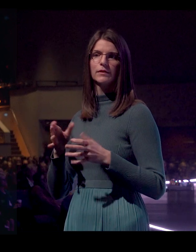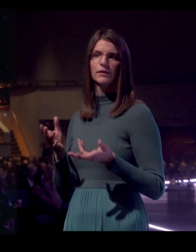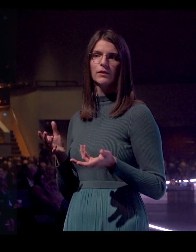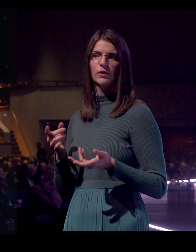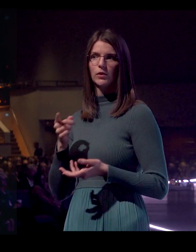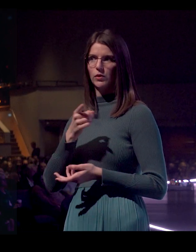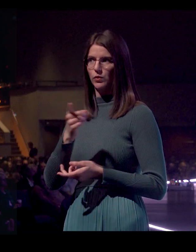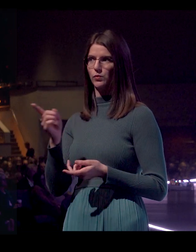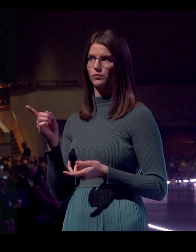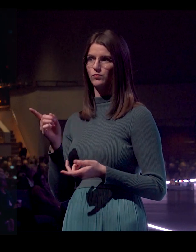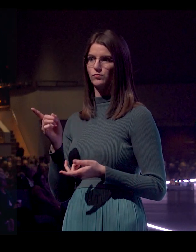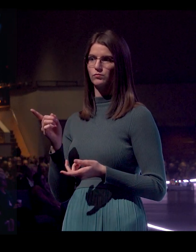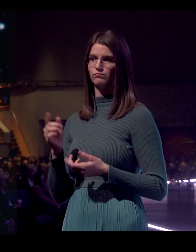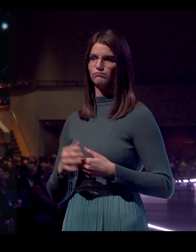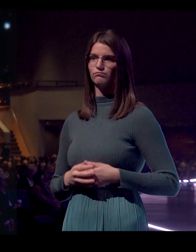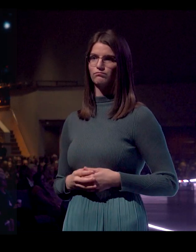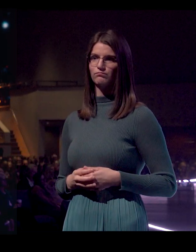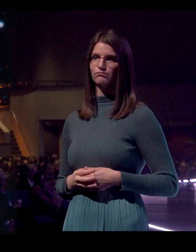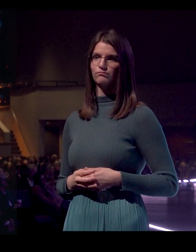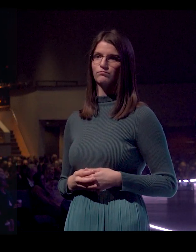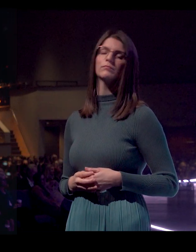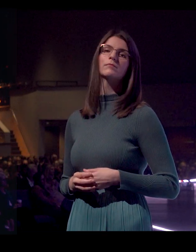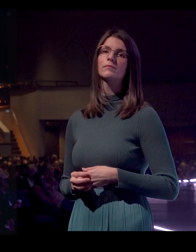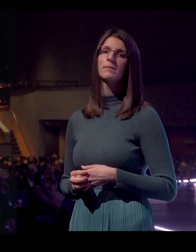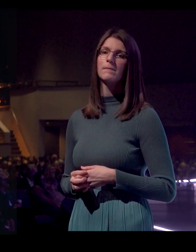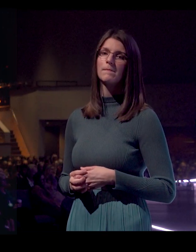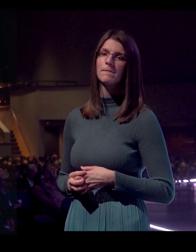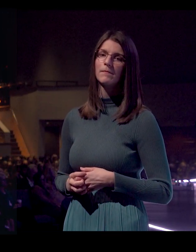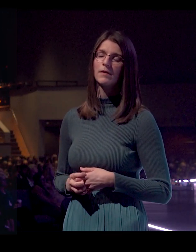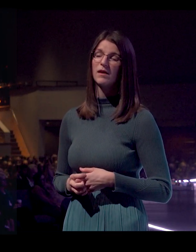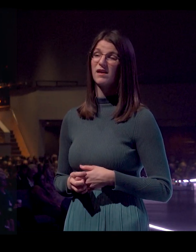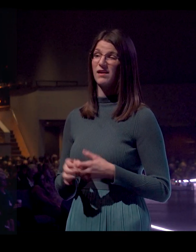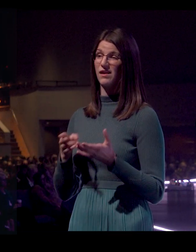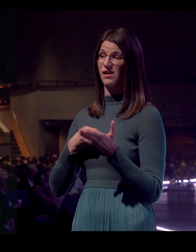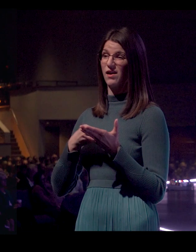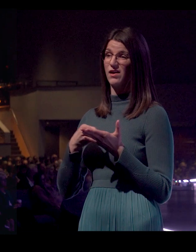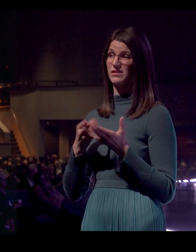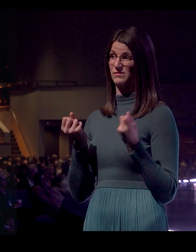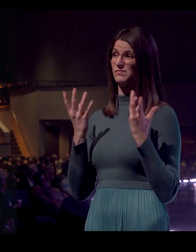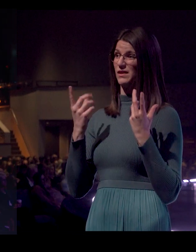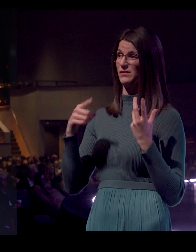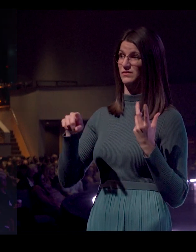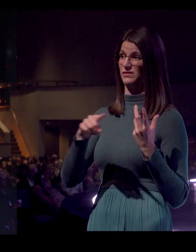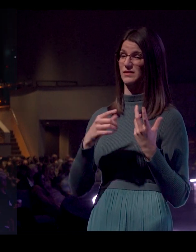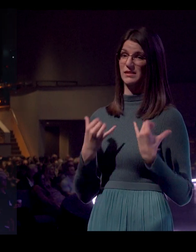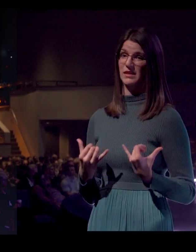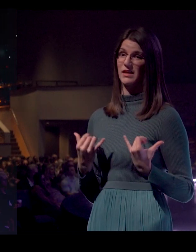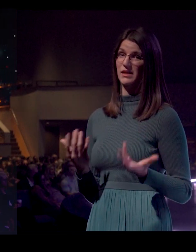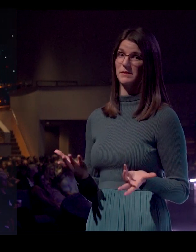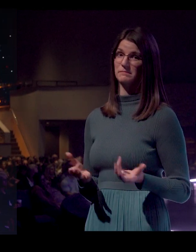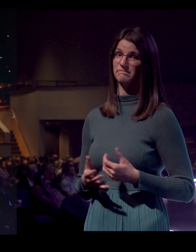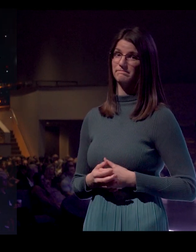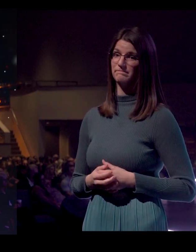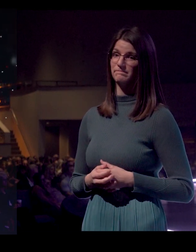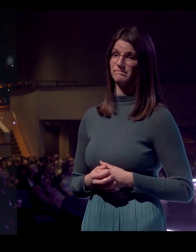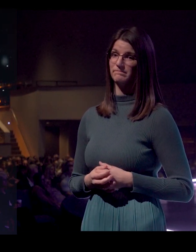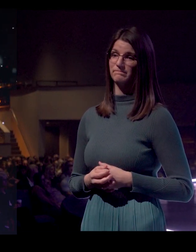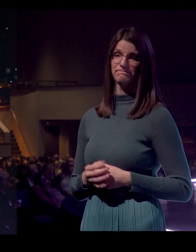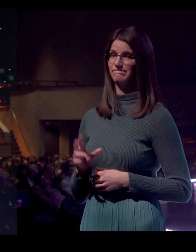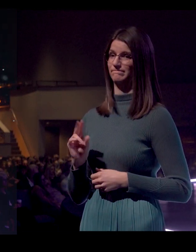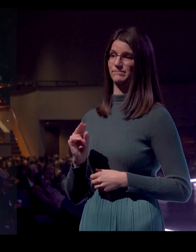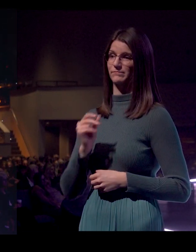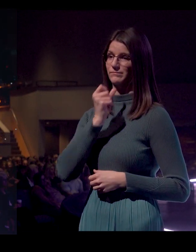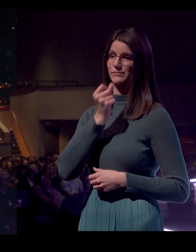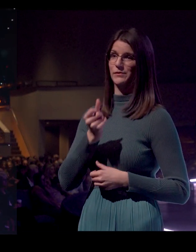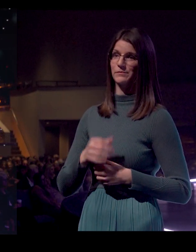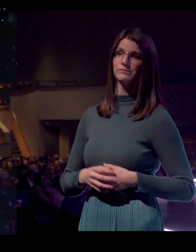And the honest answer for many of us today is this: no. It just doesn't. Or, you know, maybe